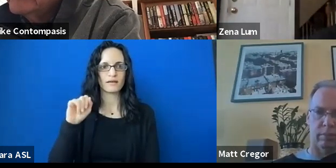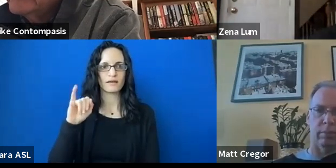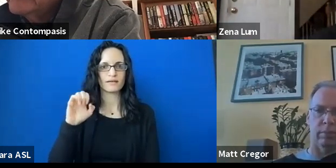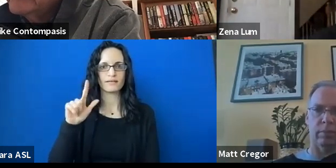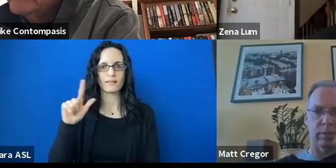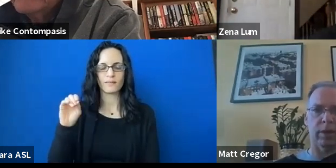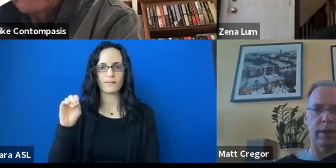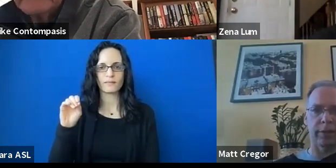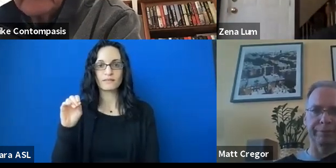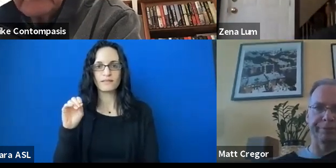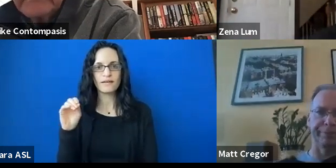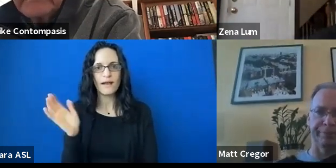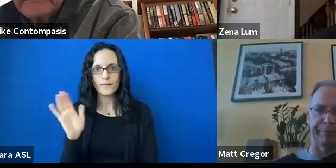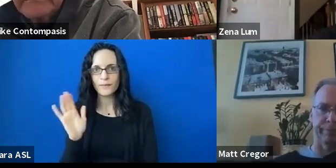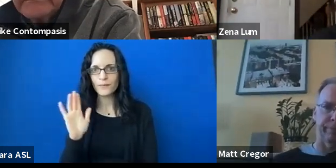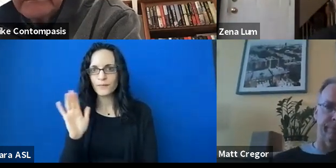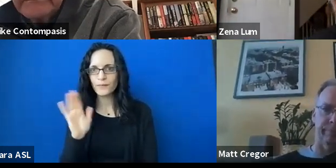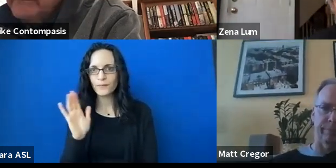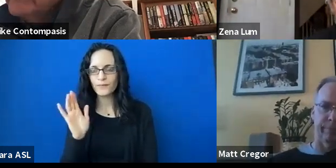Hello. Hello.